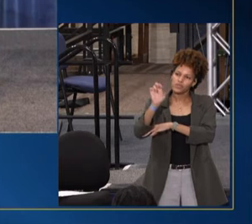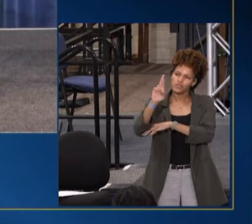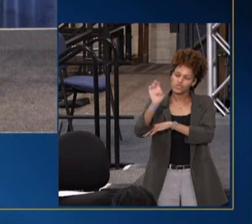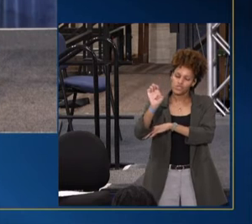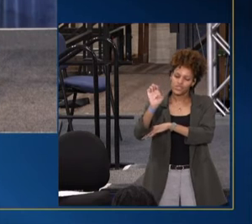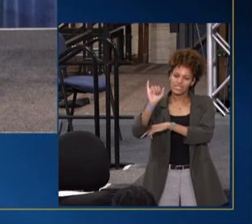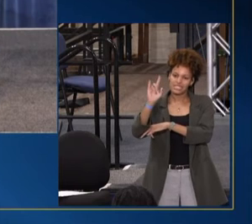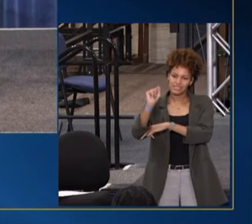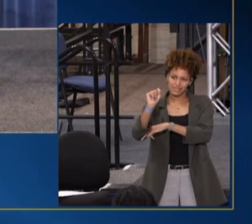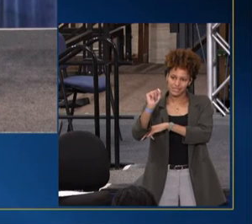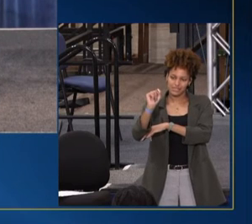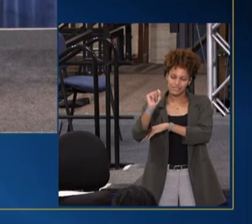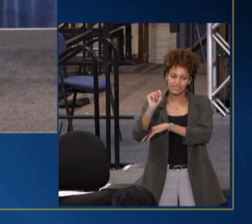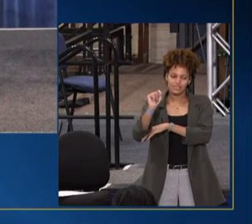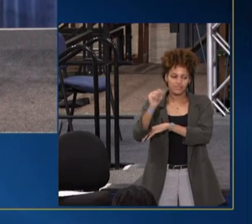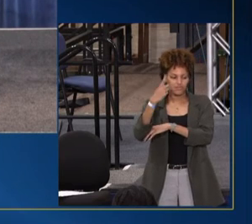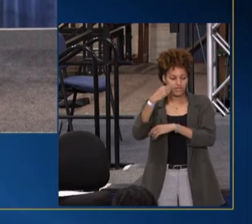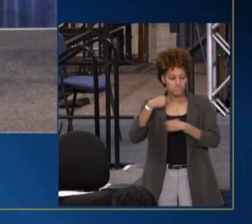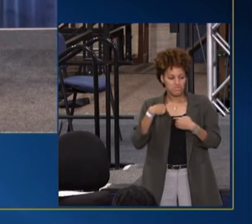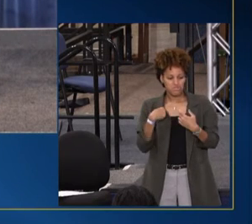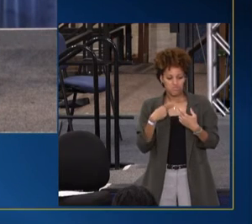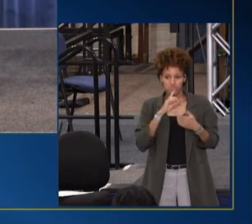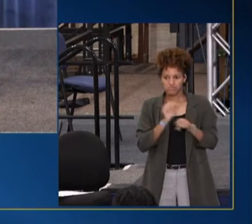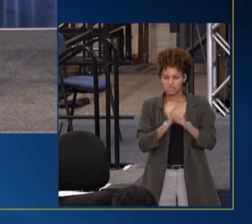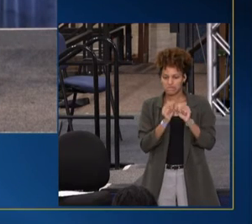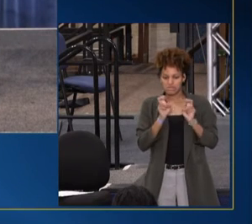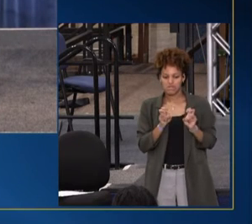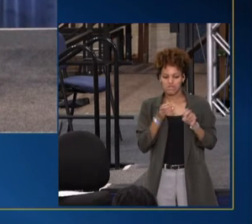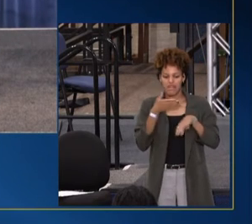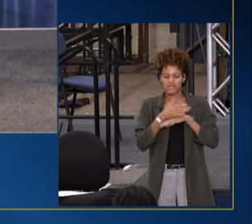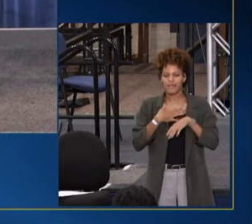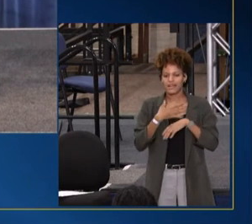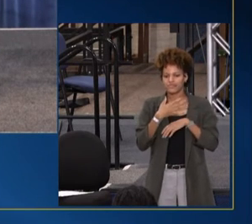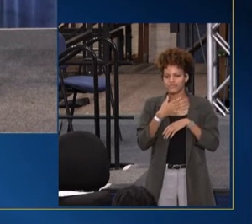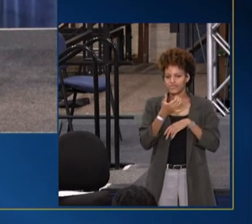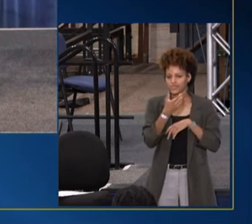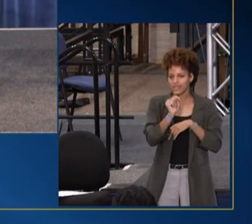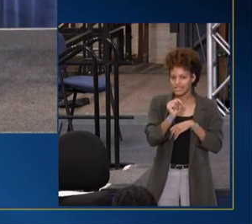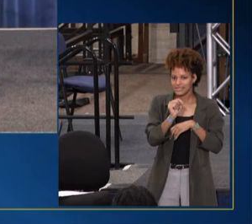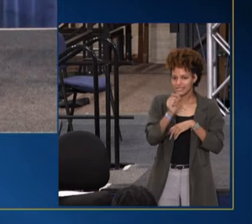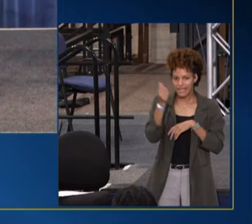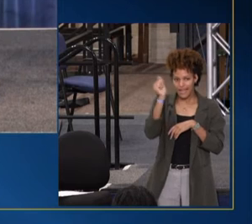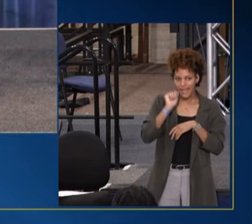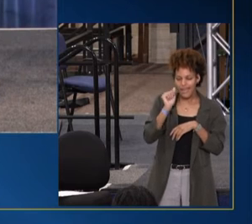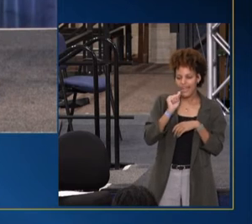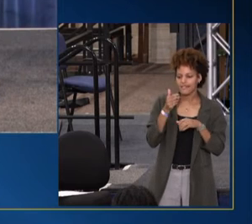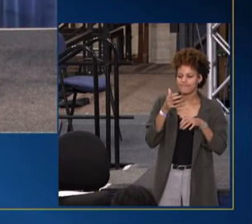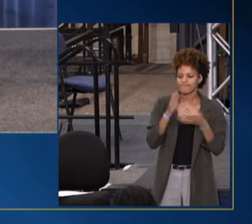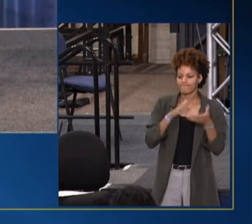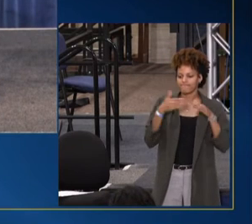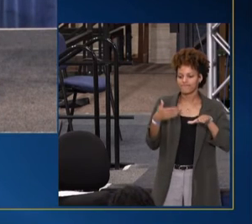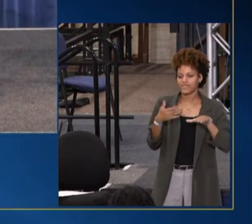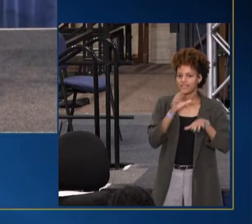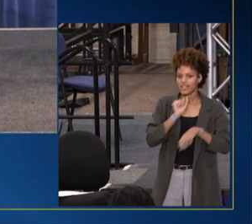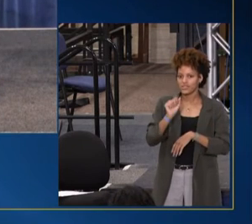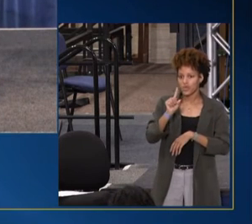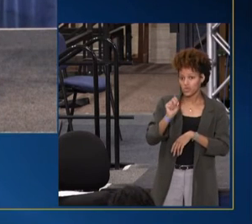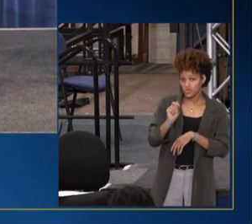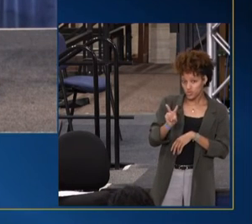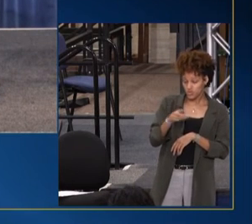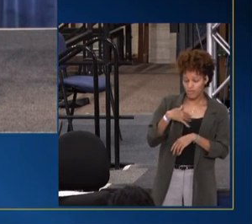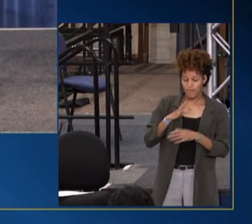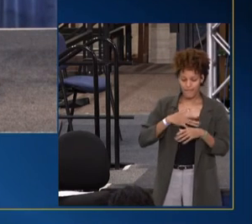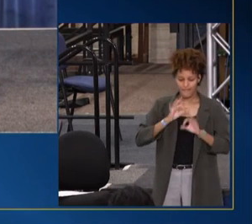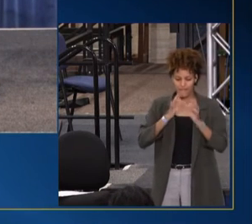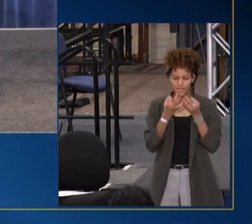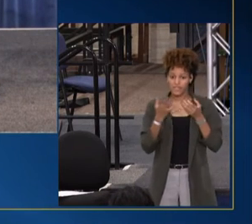me, we're sitting here a couple years after my great aunt passed away a few years ago at the age of 102. Oh my goodness. And my family, we were the